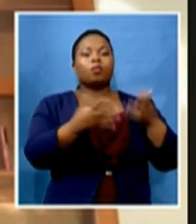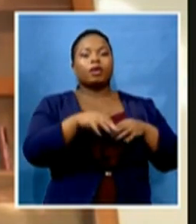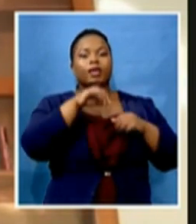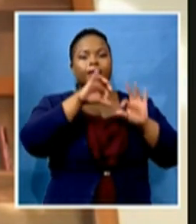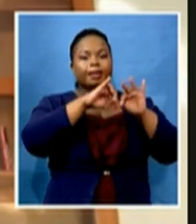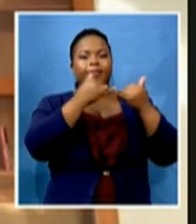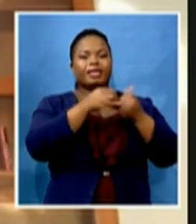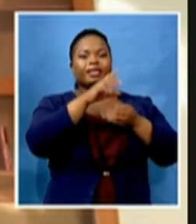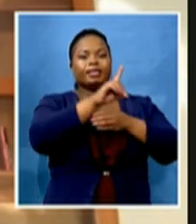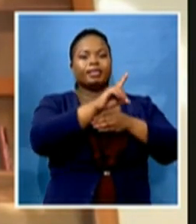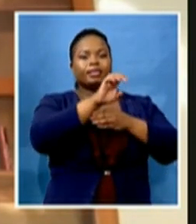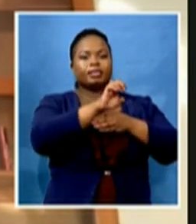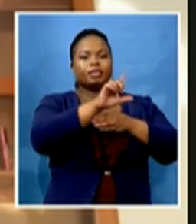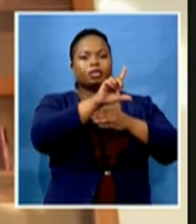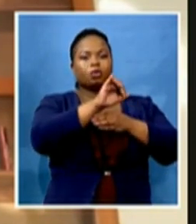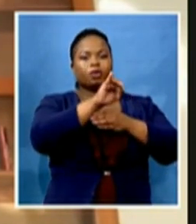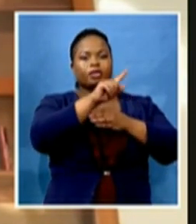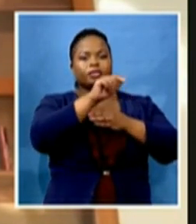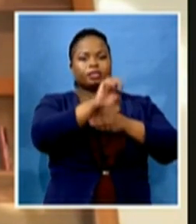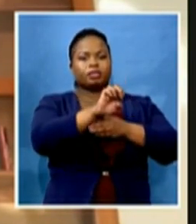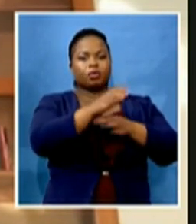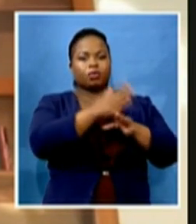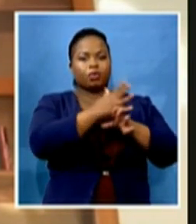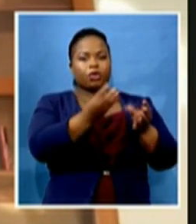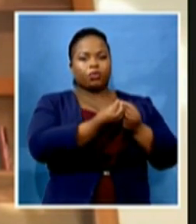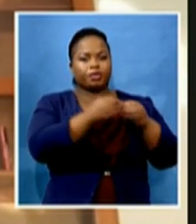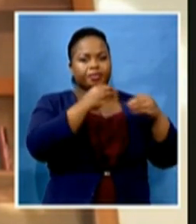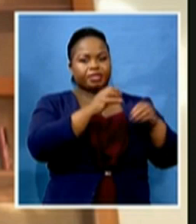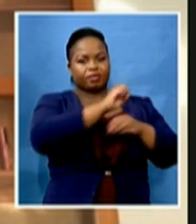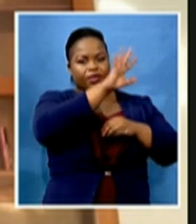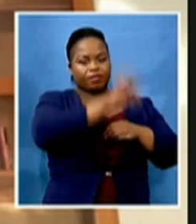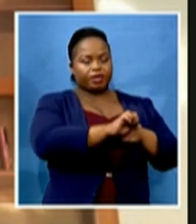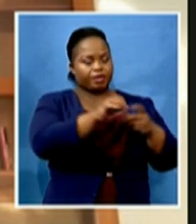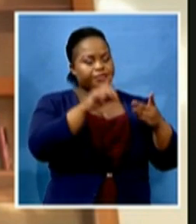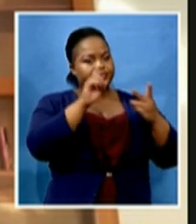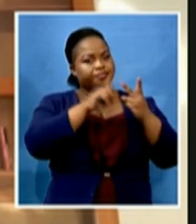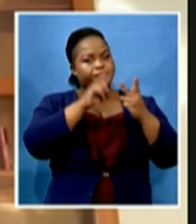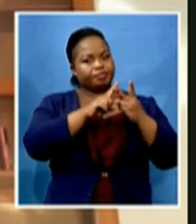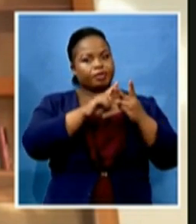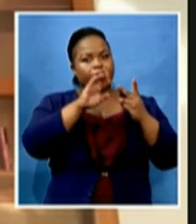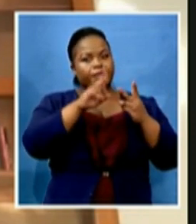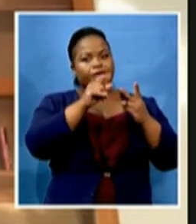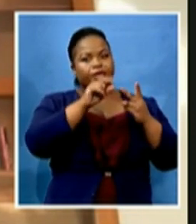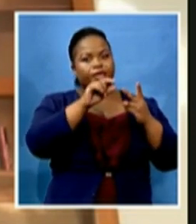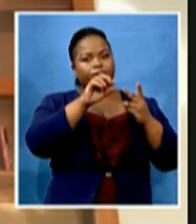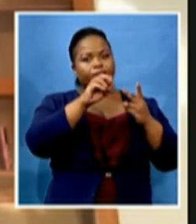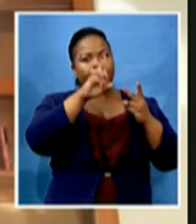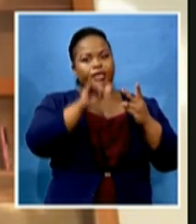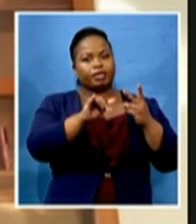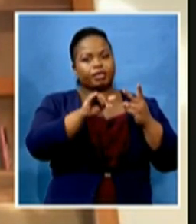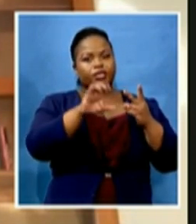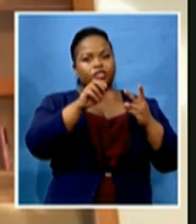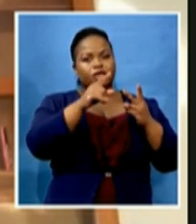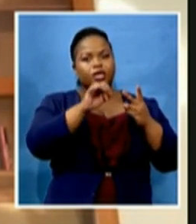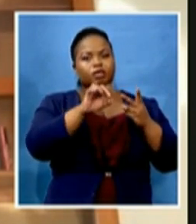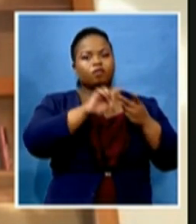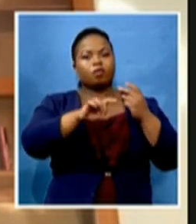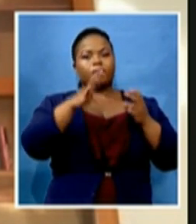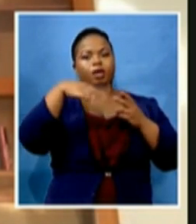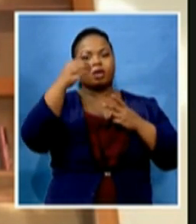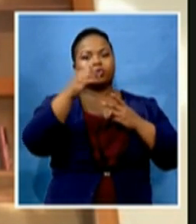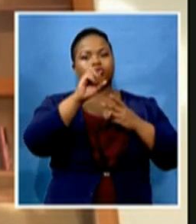And then there's another one that comes from Perry Childs from Actuarial Society. Then there's another group, which